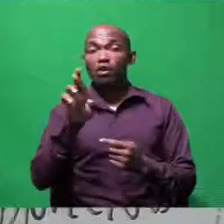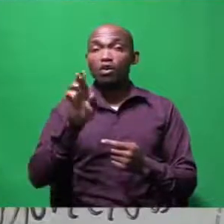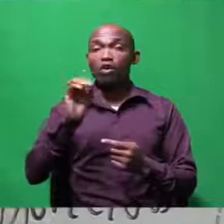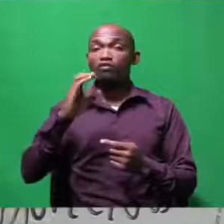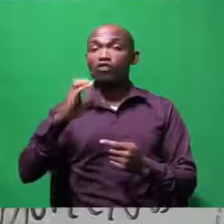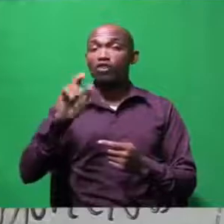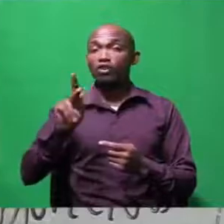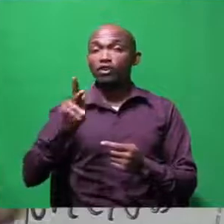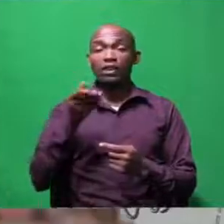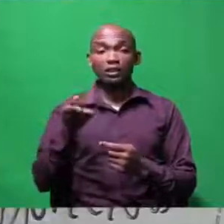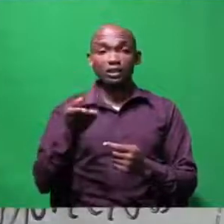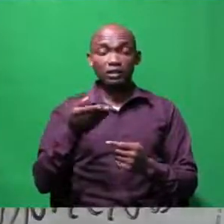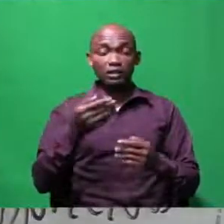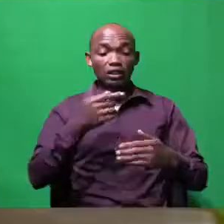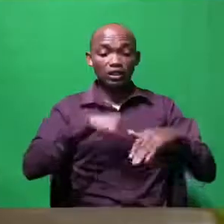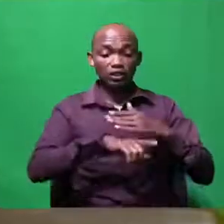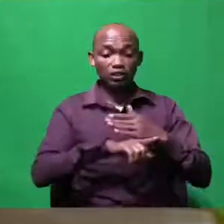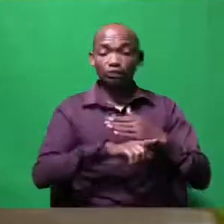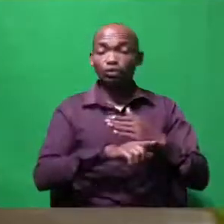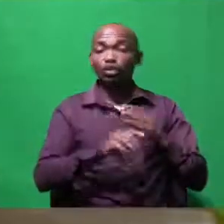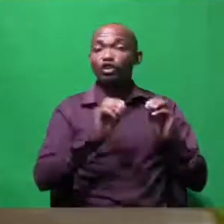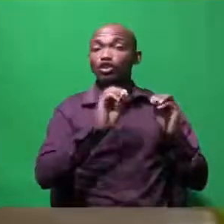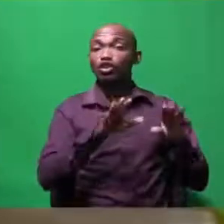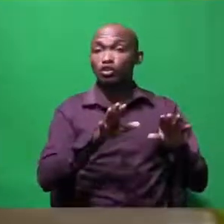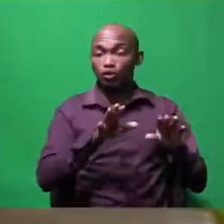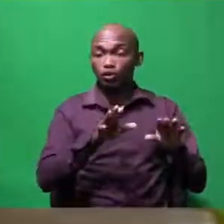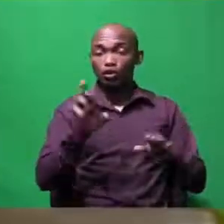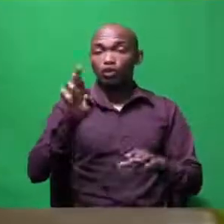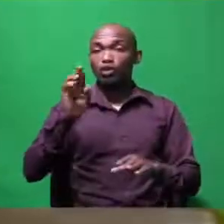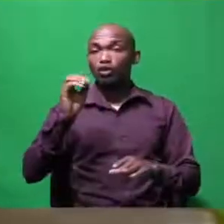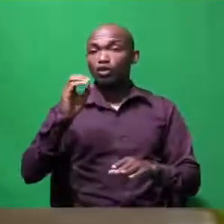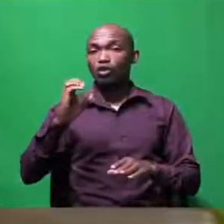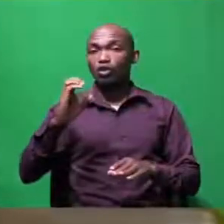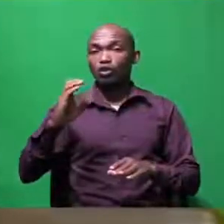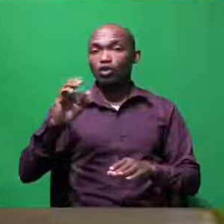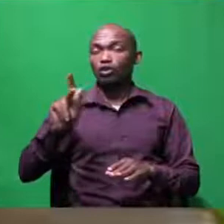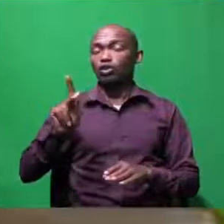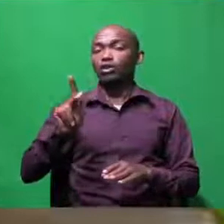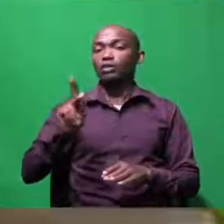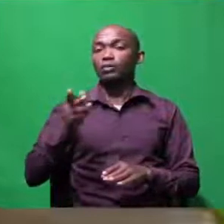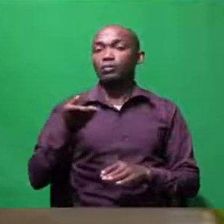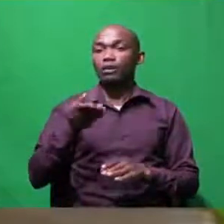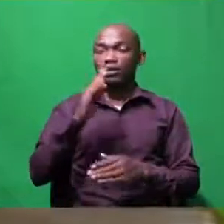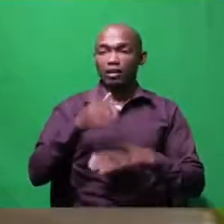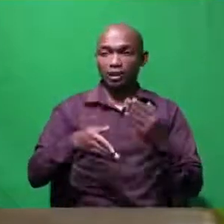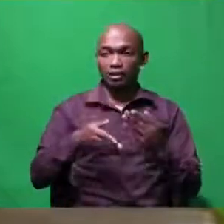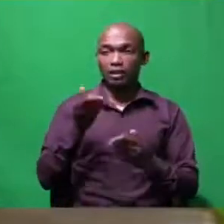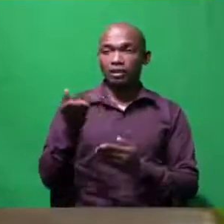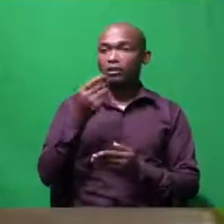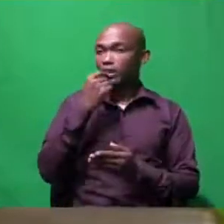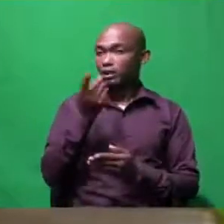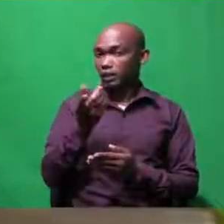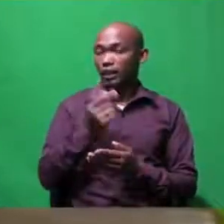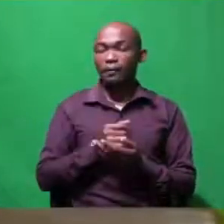rock which can undergo into new rock. And lastly, we can